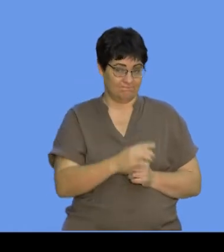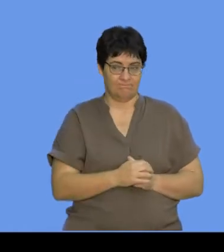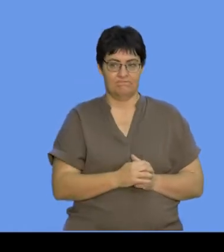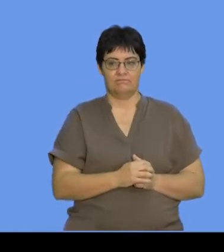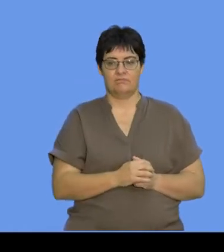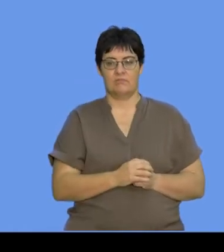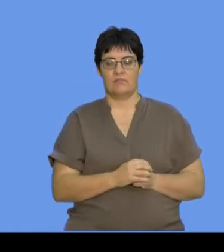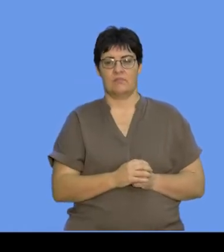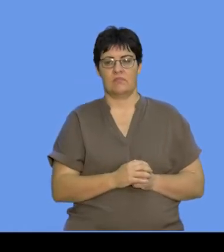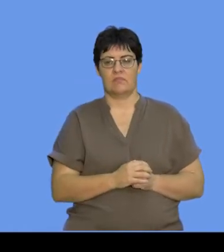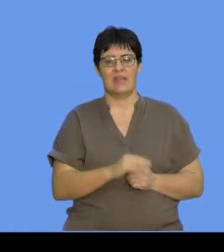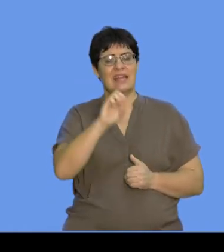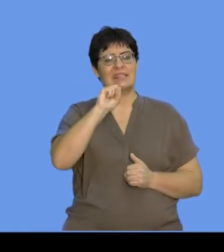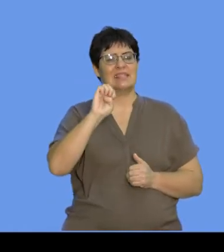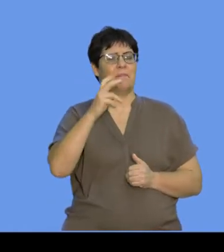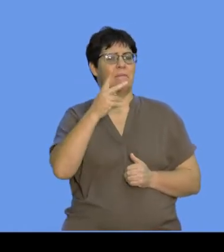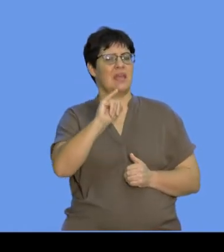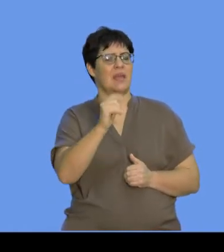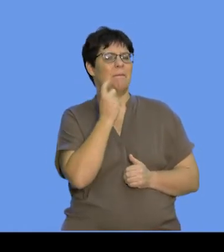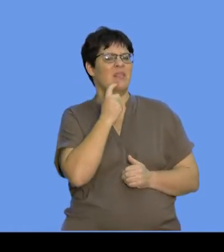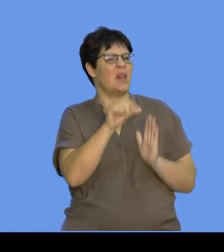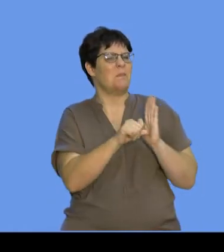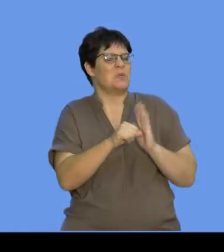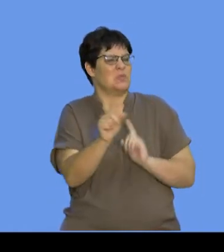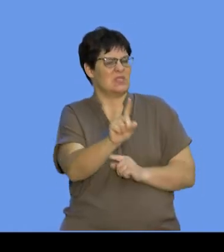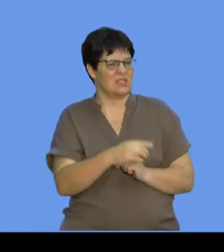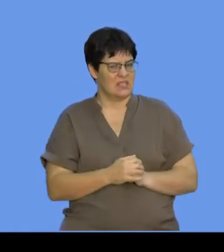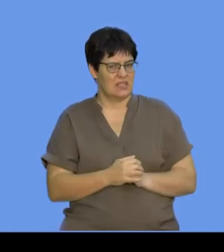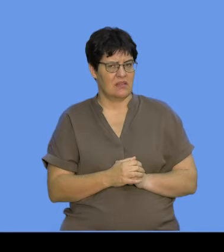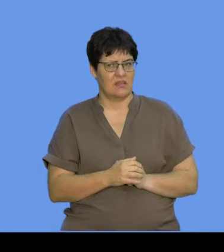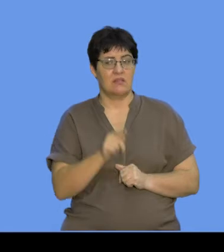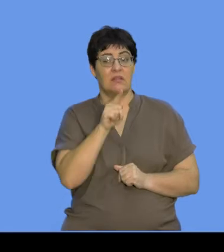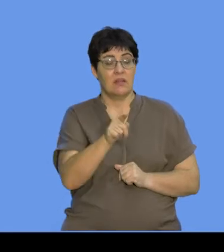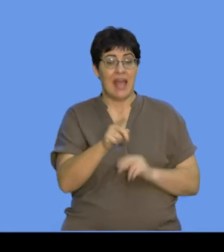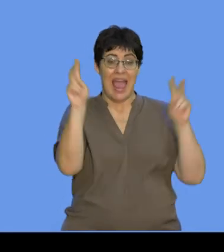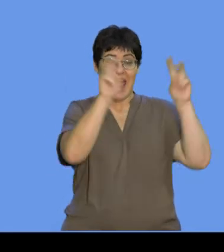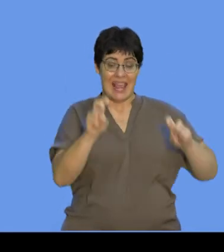Now, what about semi-metals? That is very important. They are actually poor